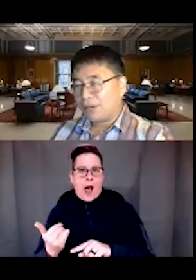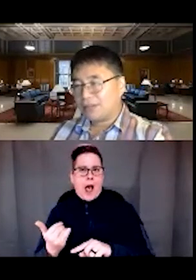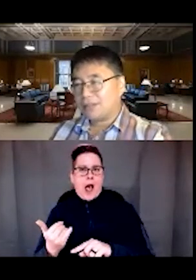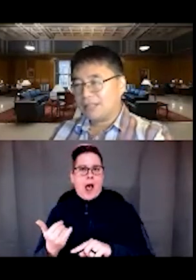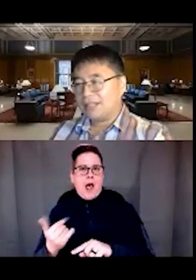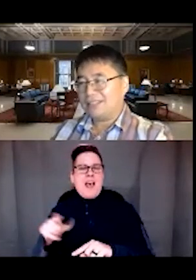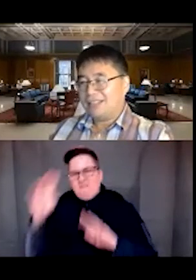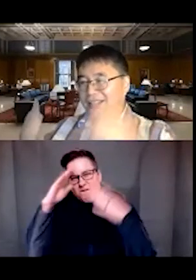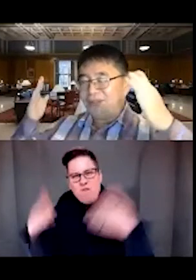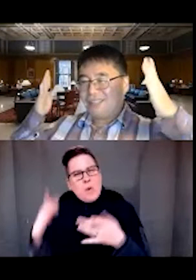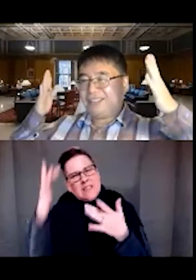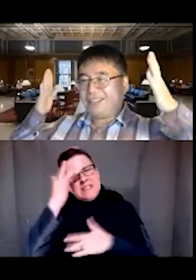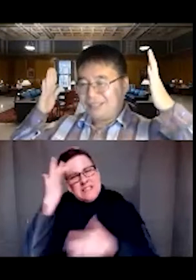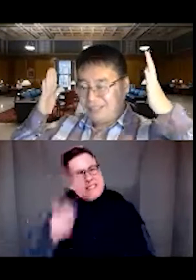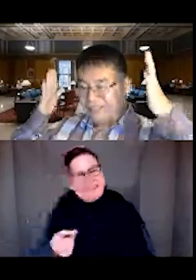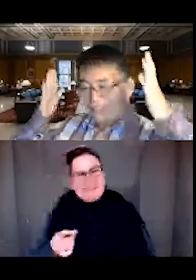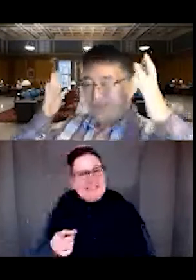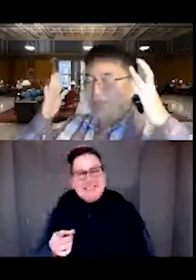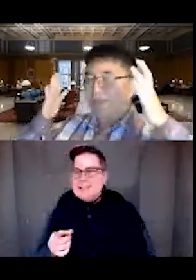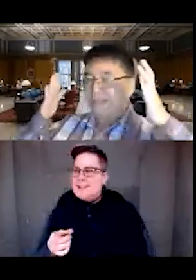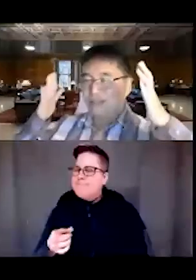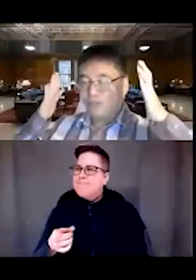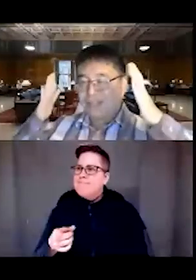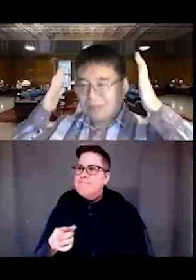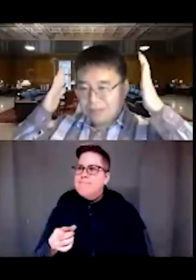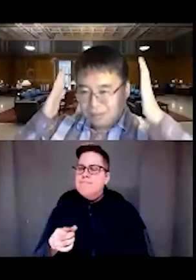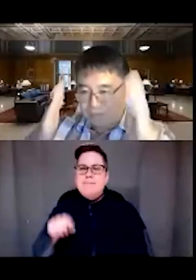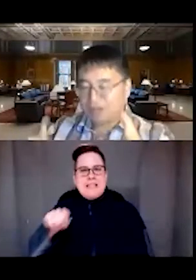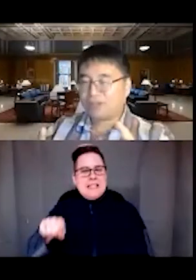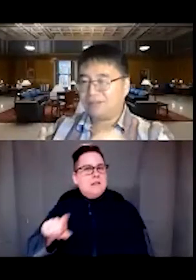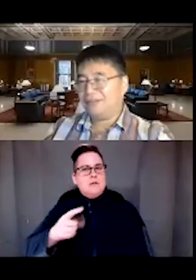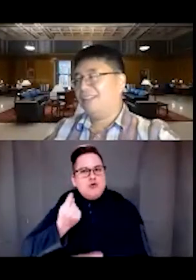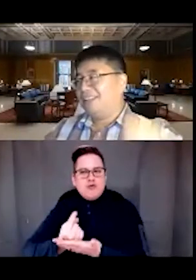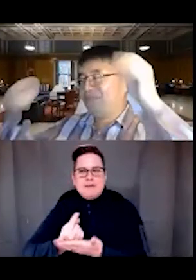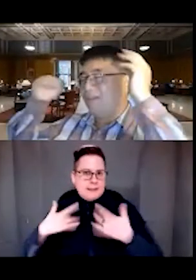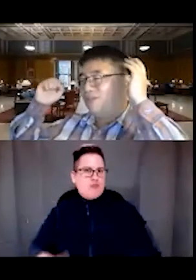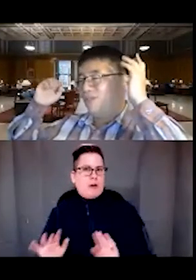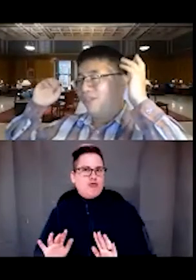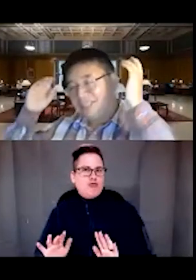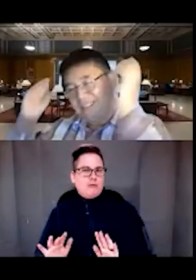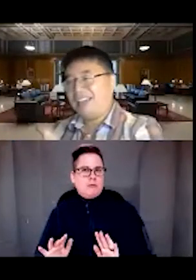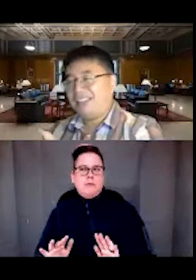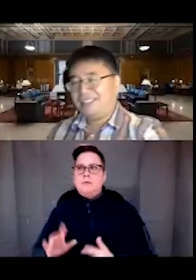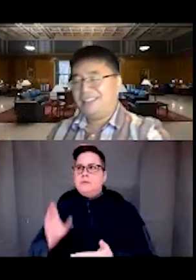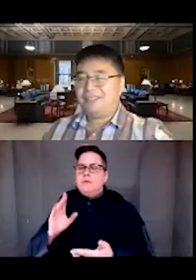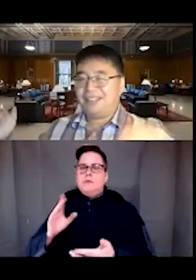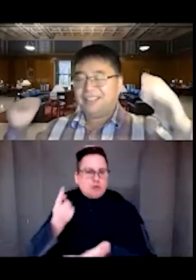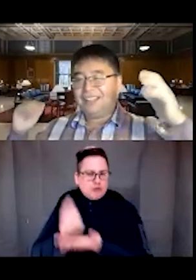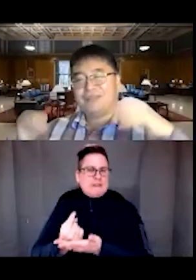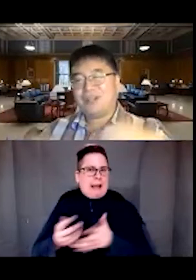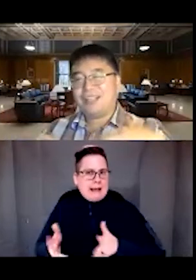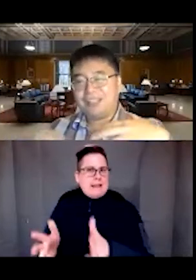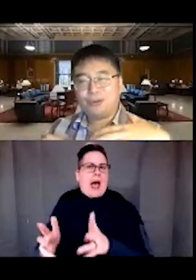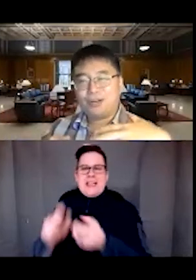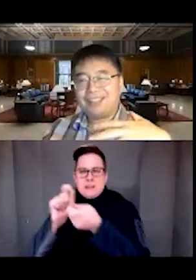disease focused. Like it's meant to treat depression. It's meant to treat anxiety, right?